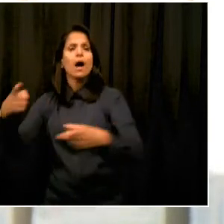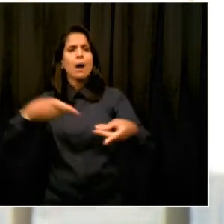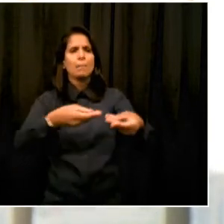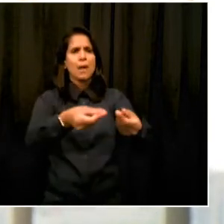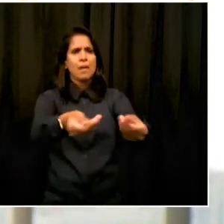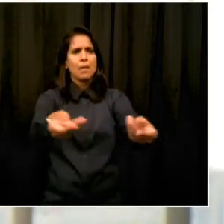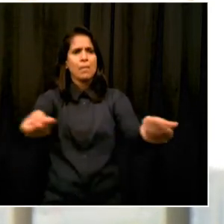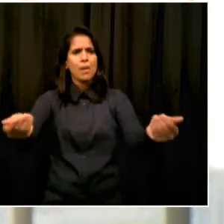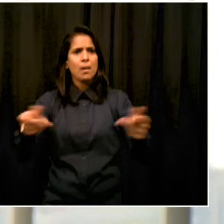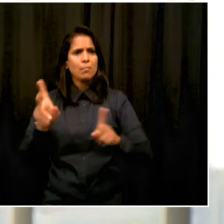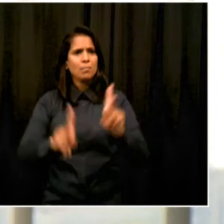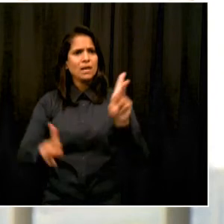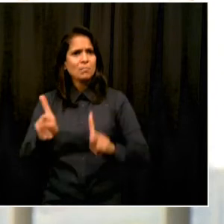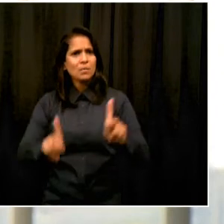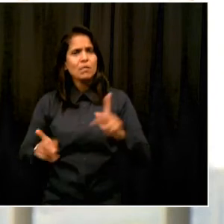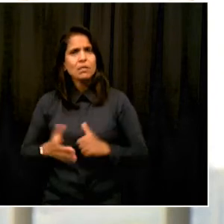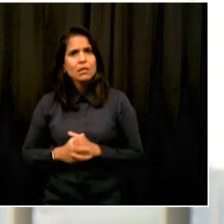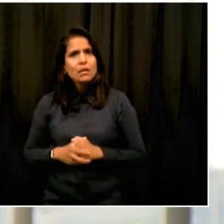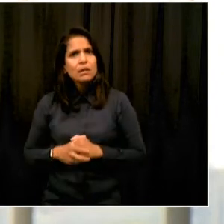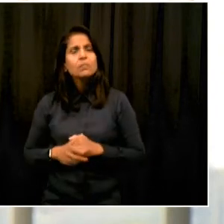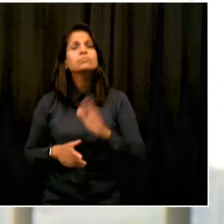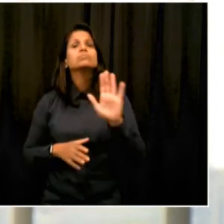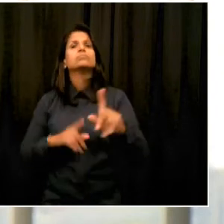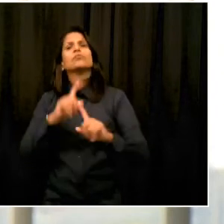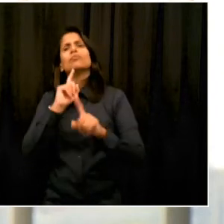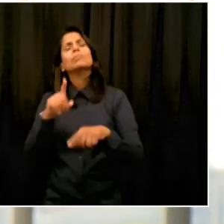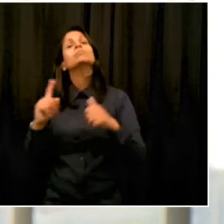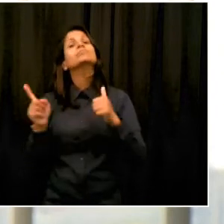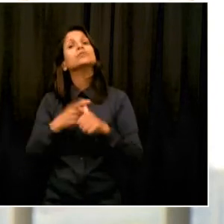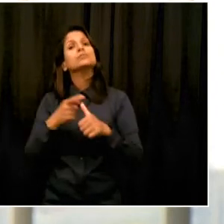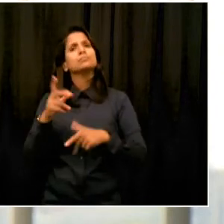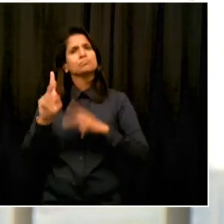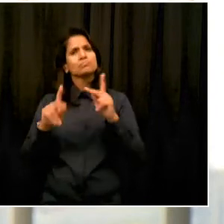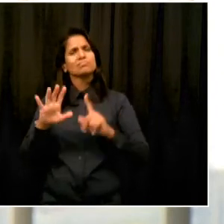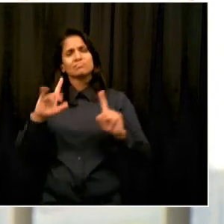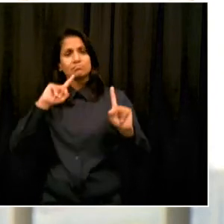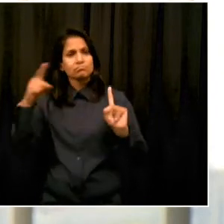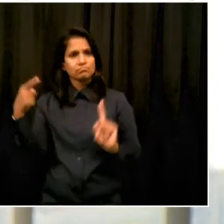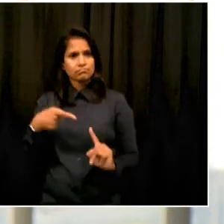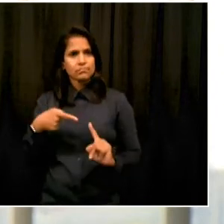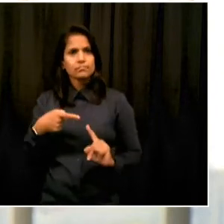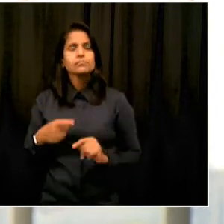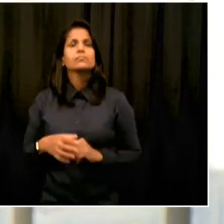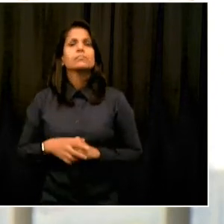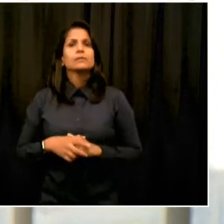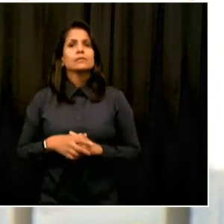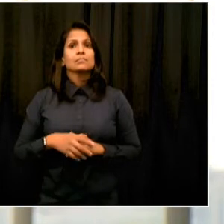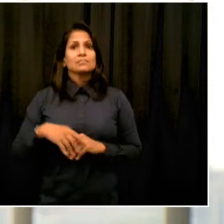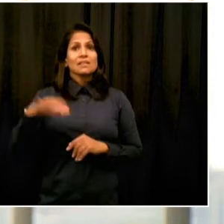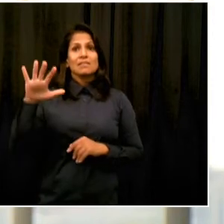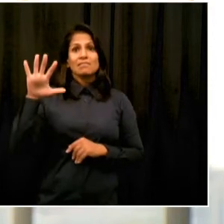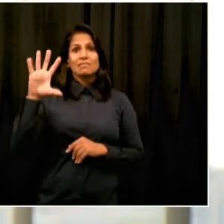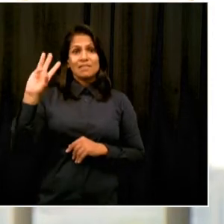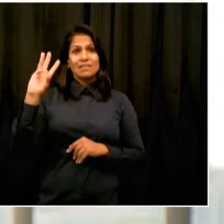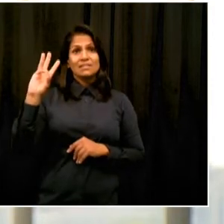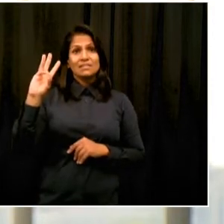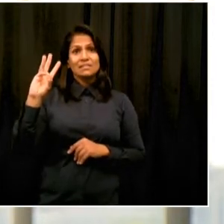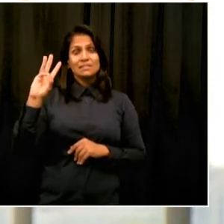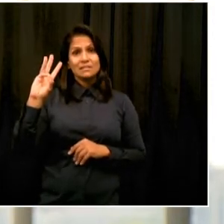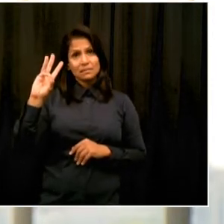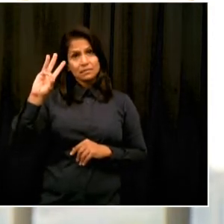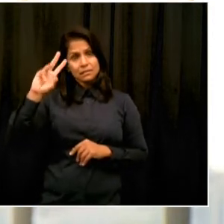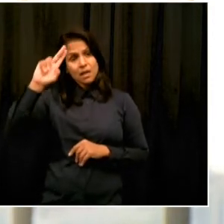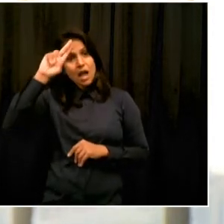56 individuals for a day, 56 patients, with a confirmed COVID positive rate of